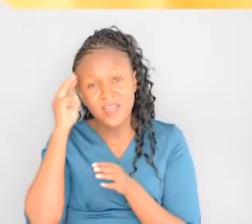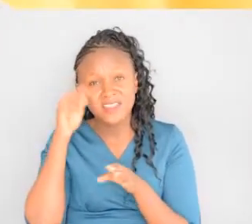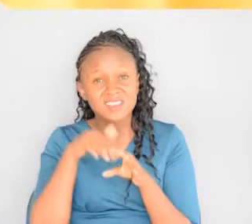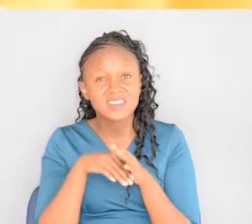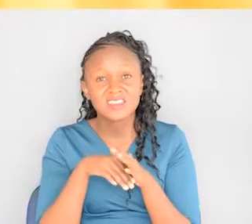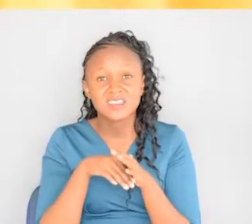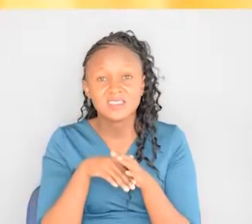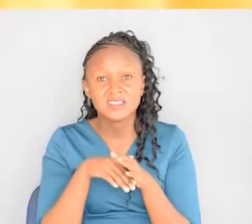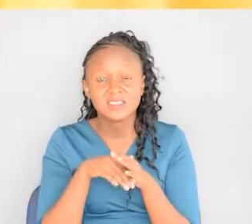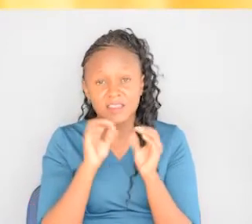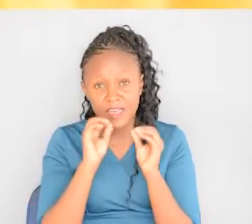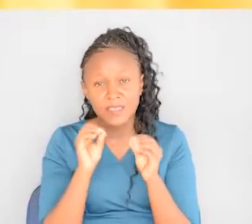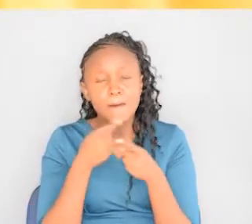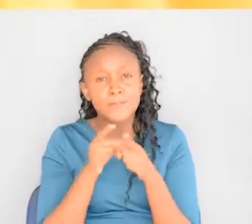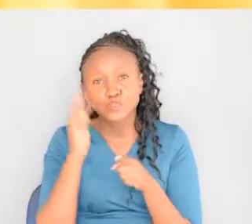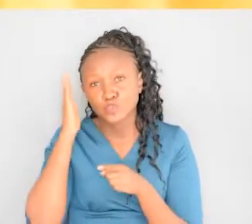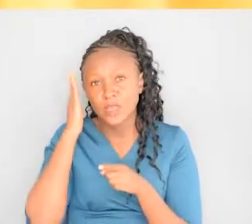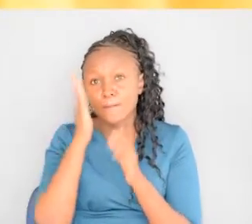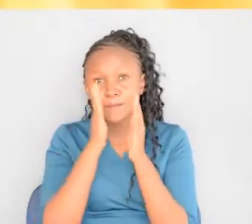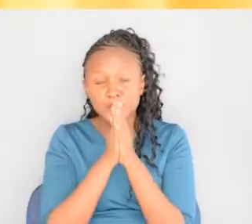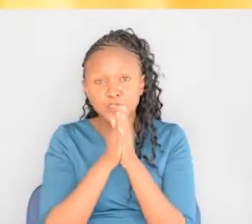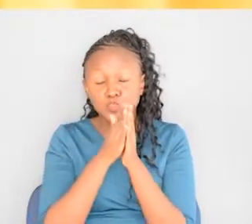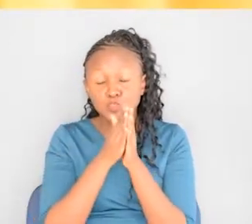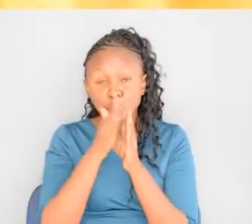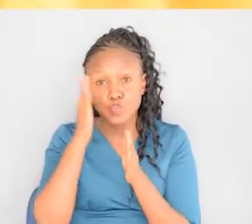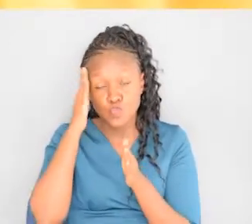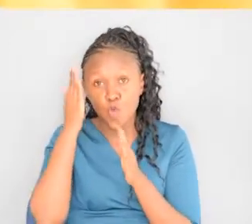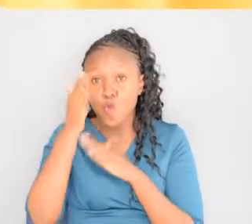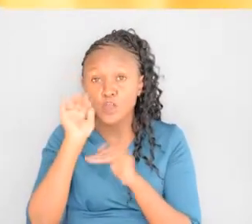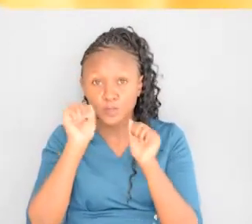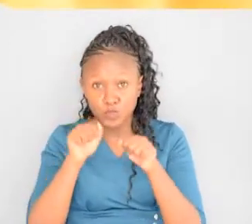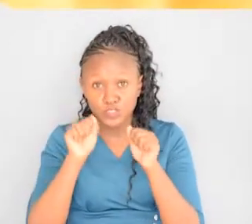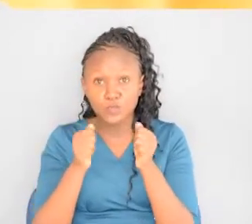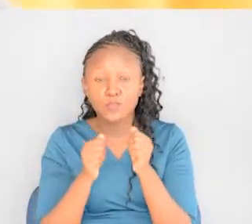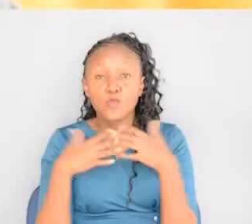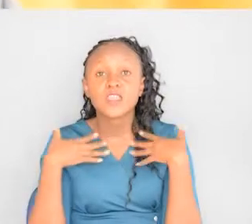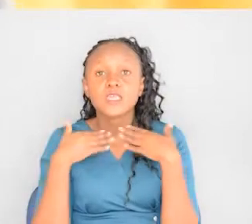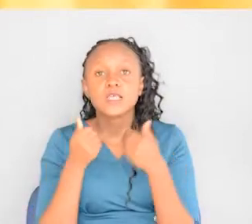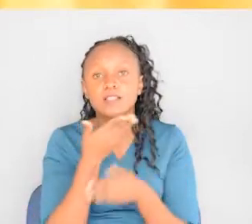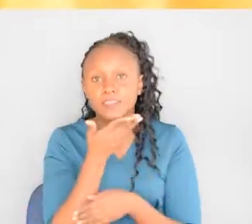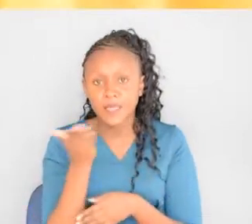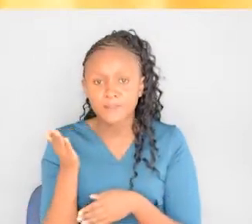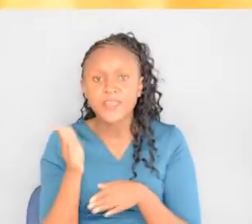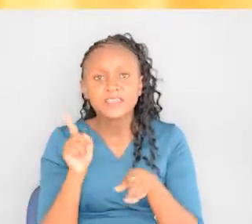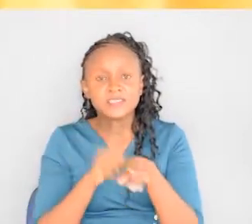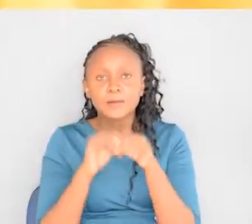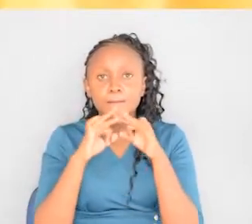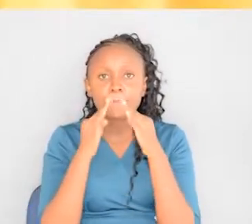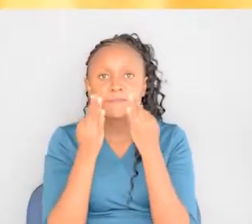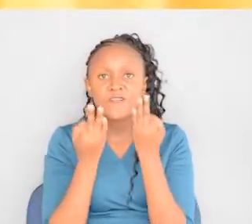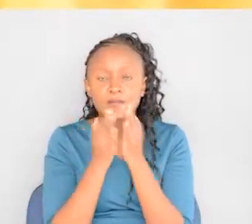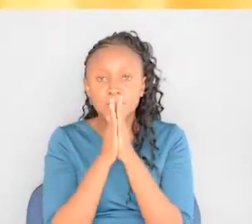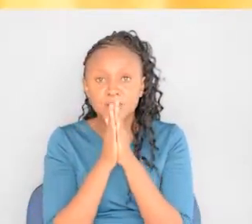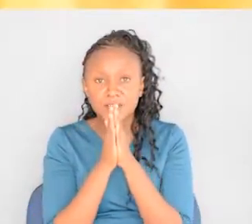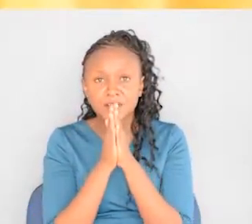praying knowing that the Lord is able to actually heal them. As we pray for our families, that they may know the Lord, we are praying actually